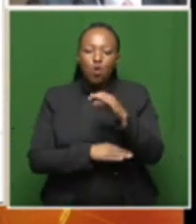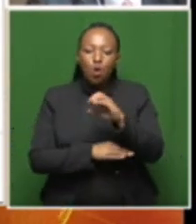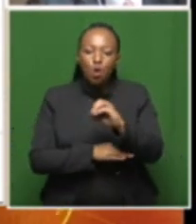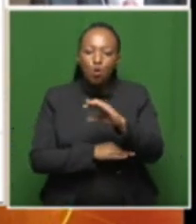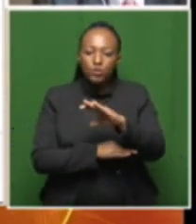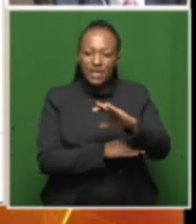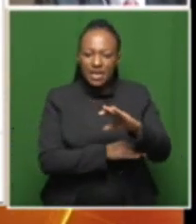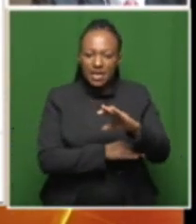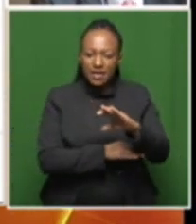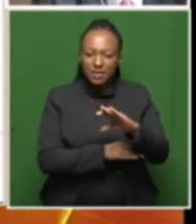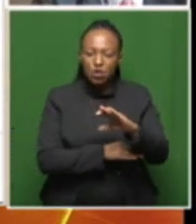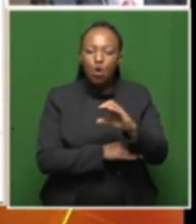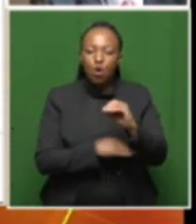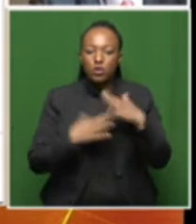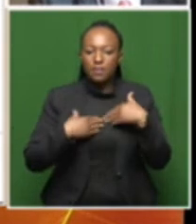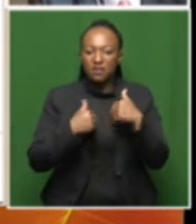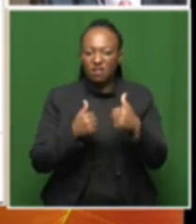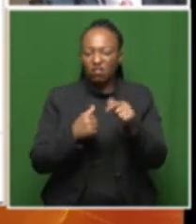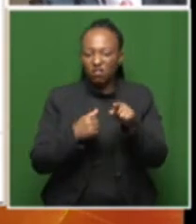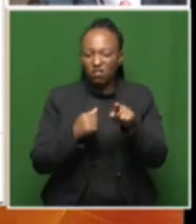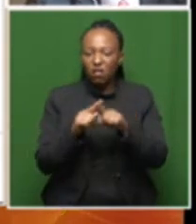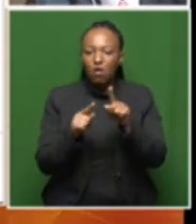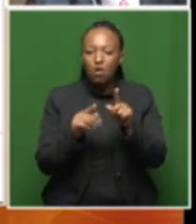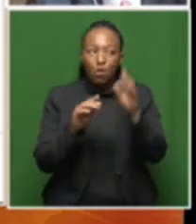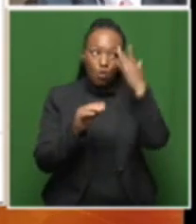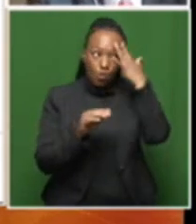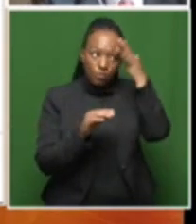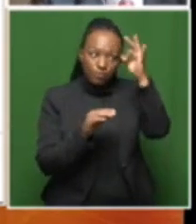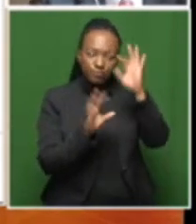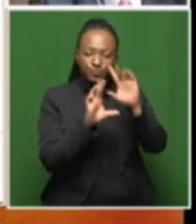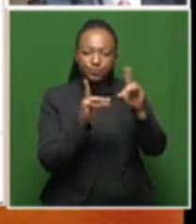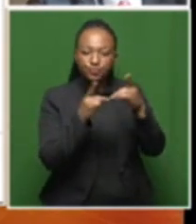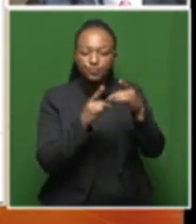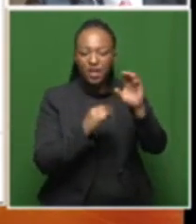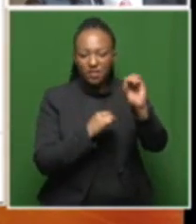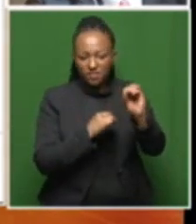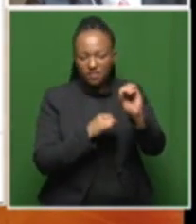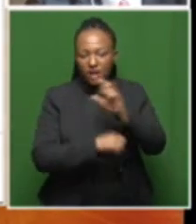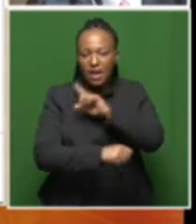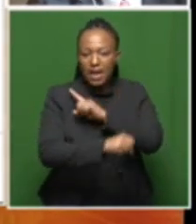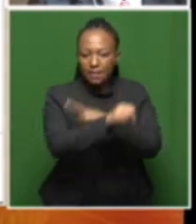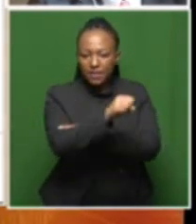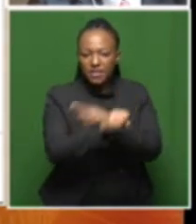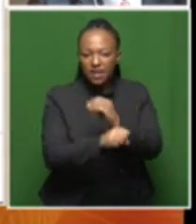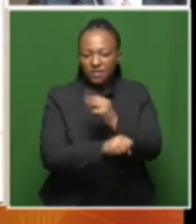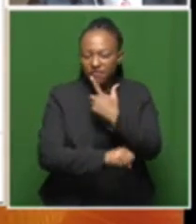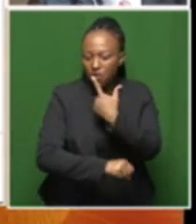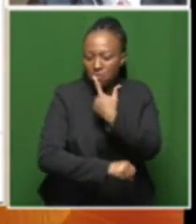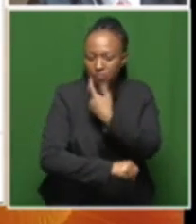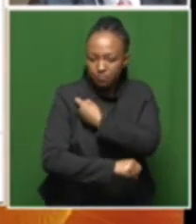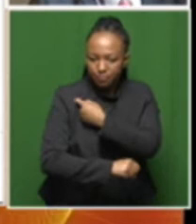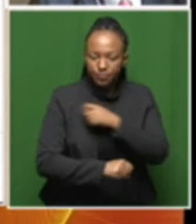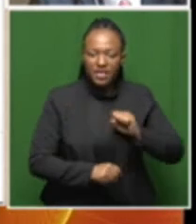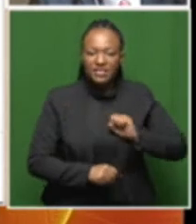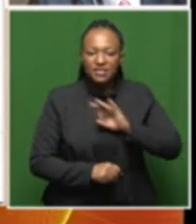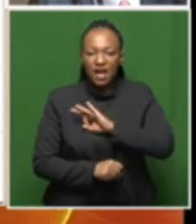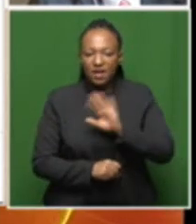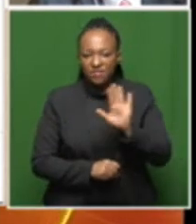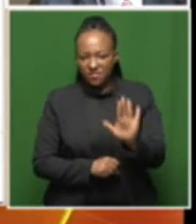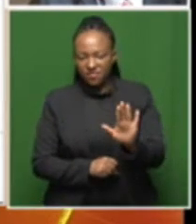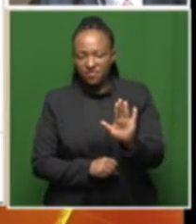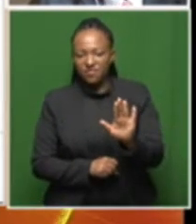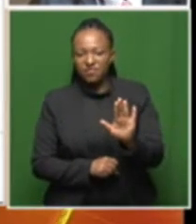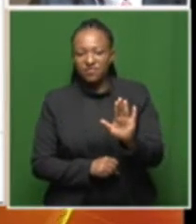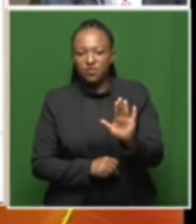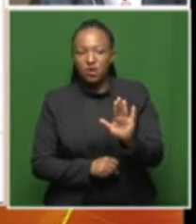is where companies and government departments have capacity for vaccinating employees, and in some